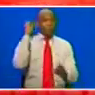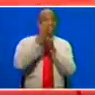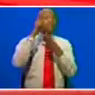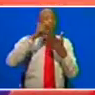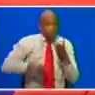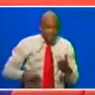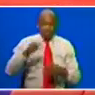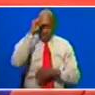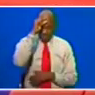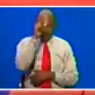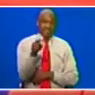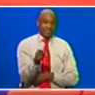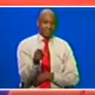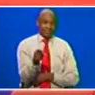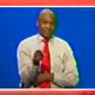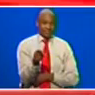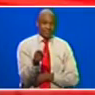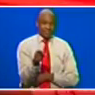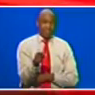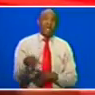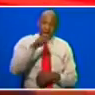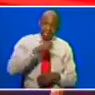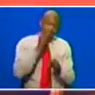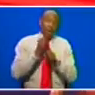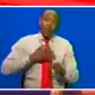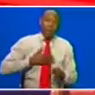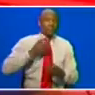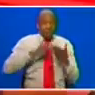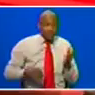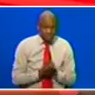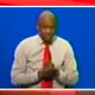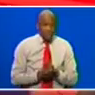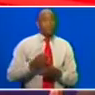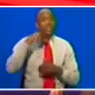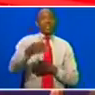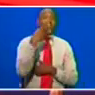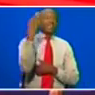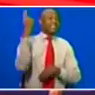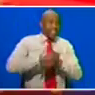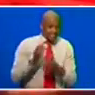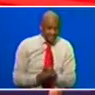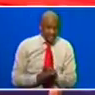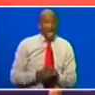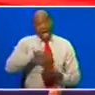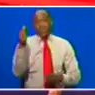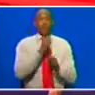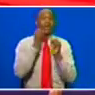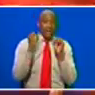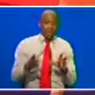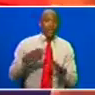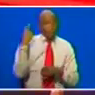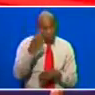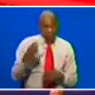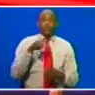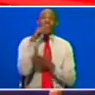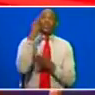form government. Sisi kazi yetu sahihi for the next 30 days hakuna nyingine isipokuwa